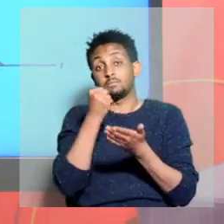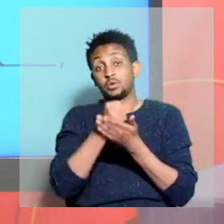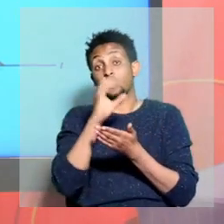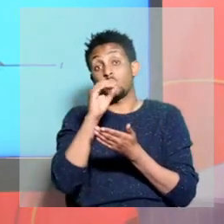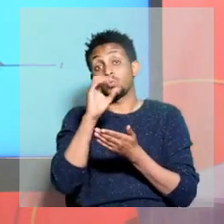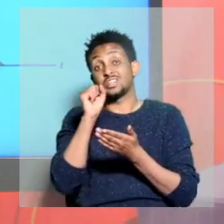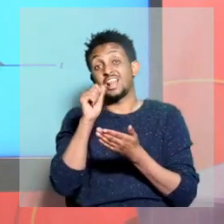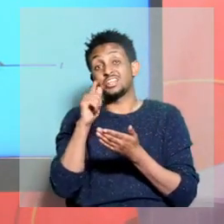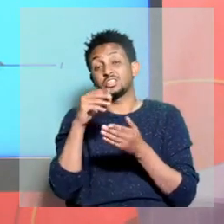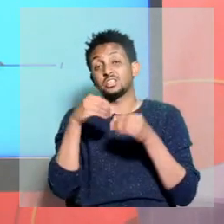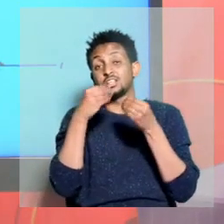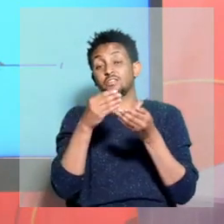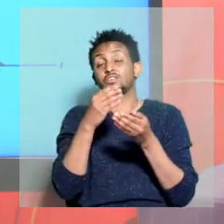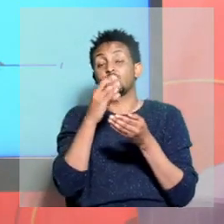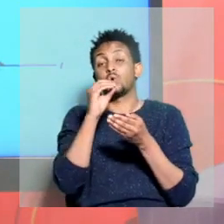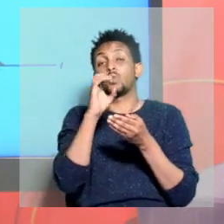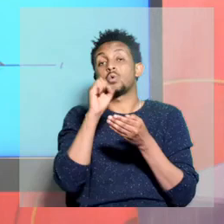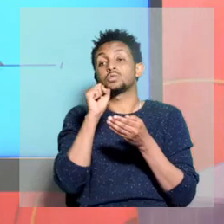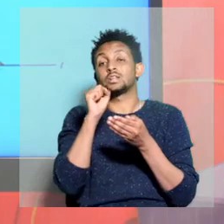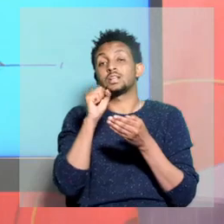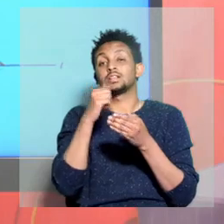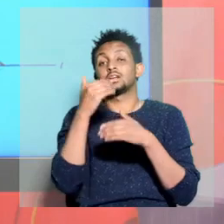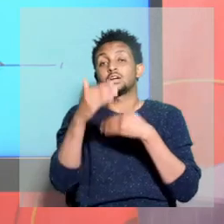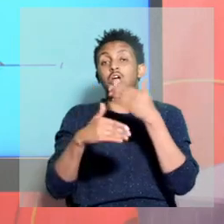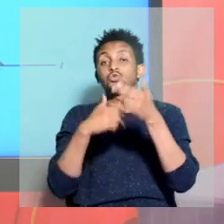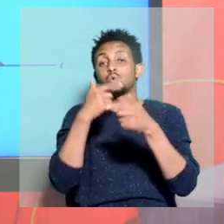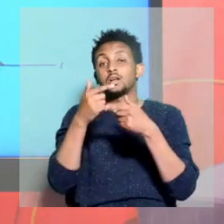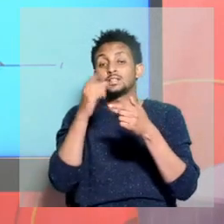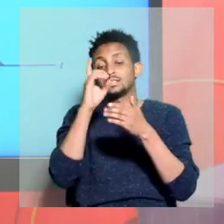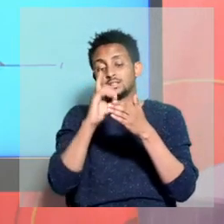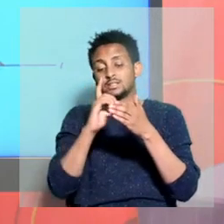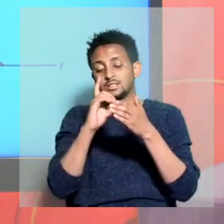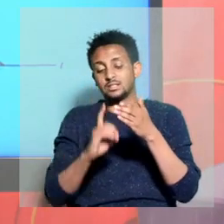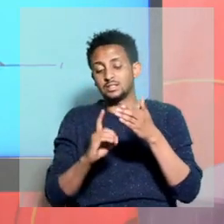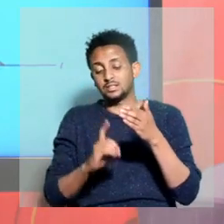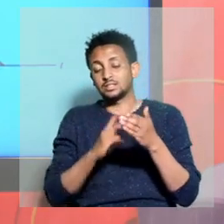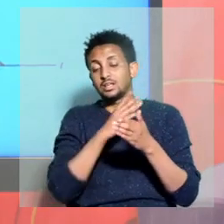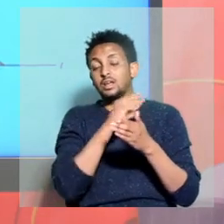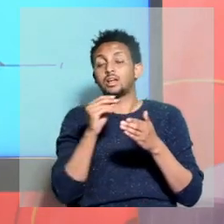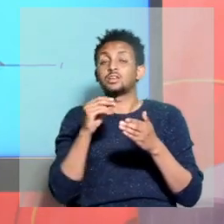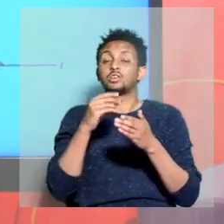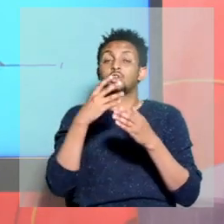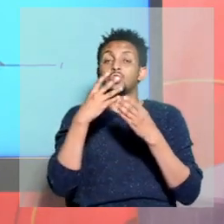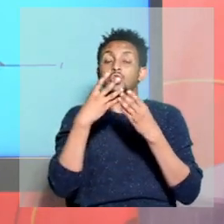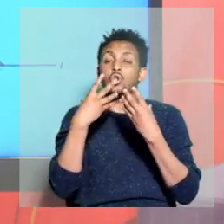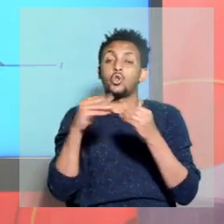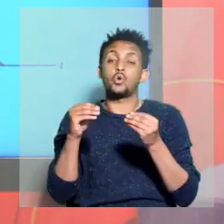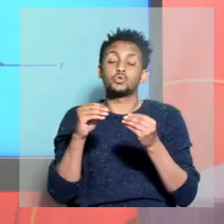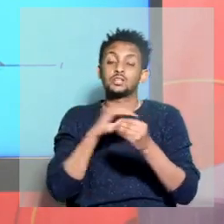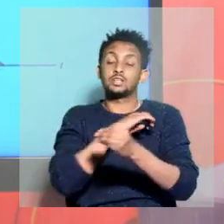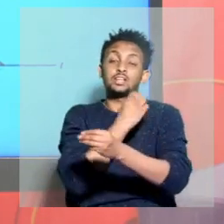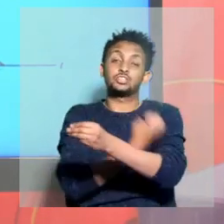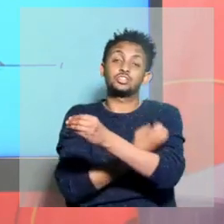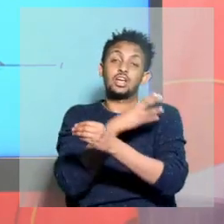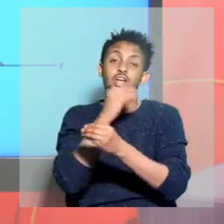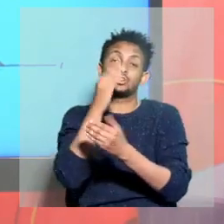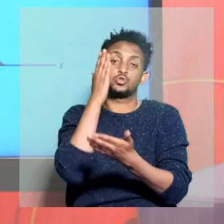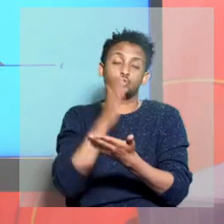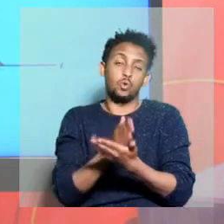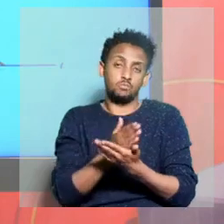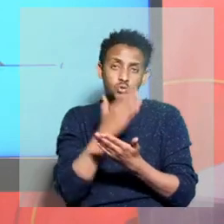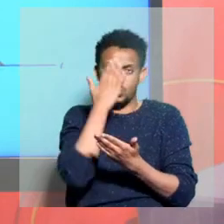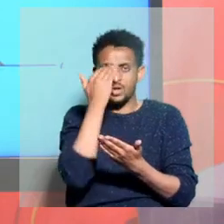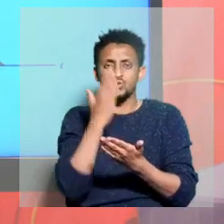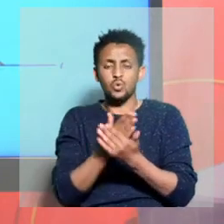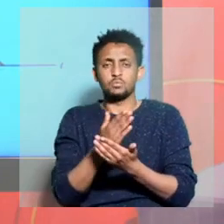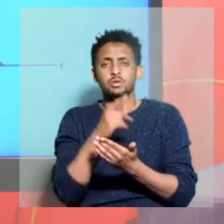oscillation, the given oscillator oscillates and gradually decreases and loses its energy so that it stops. Why it